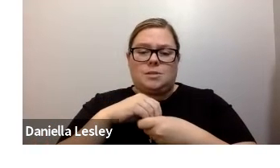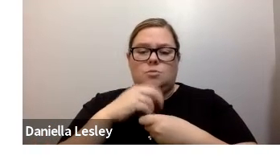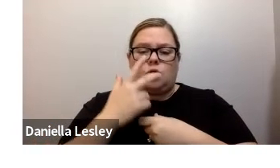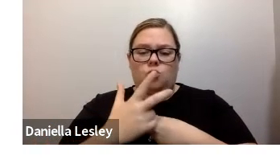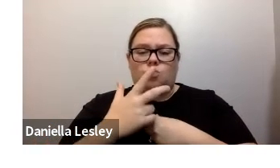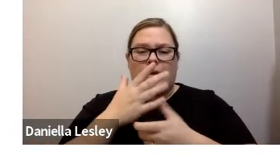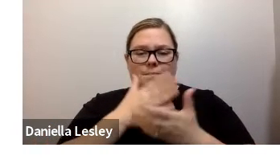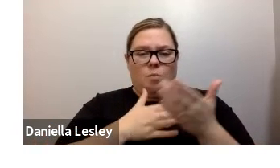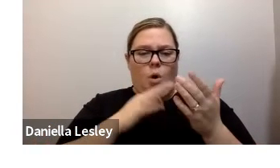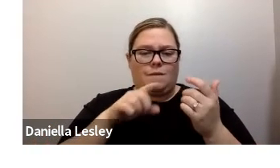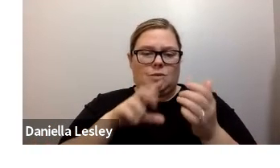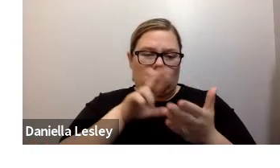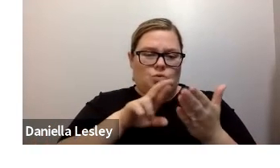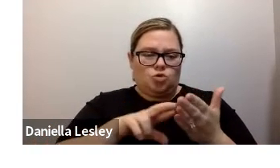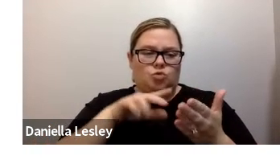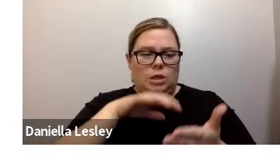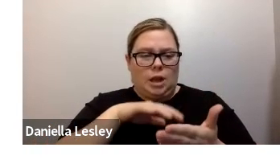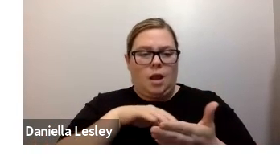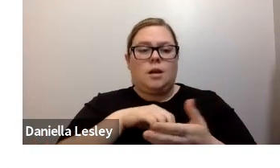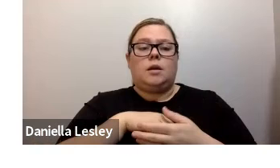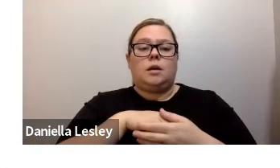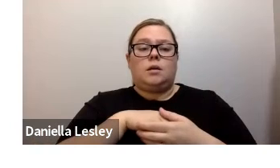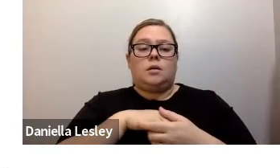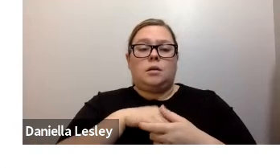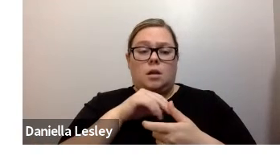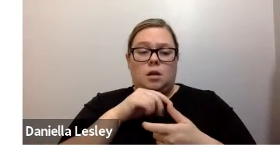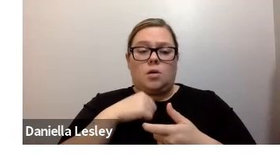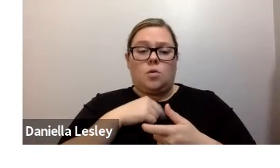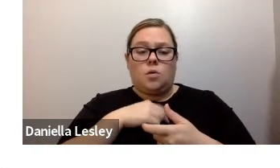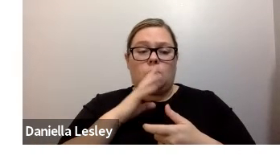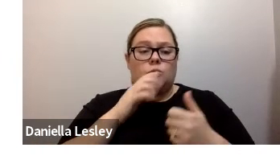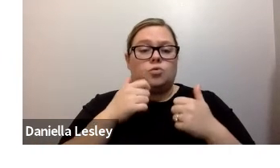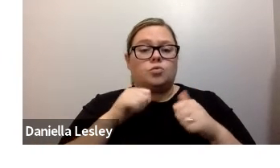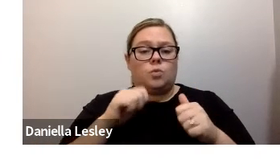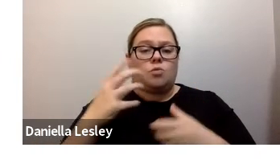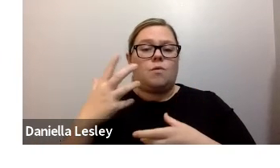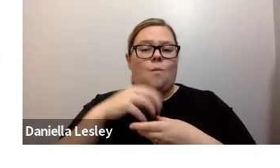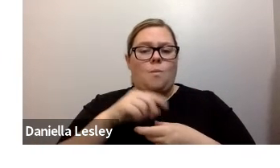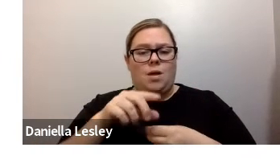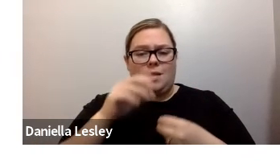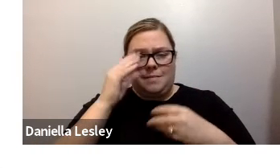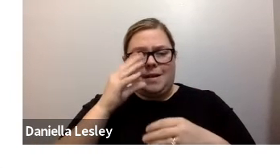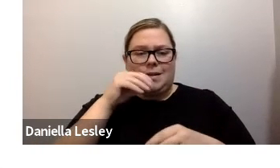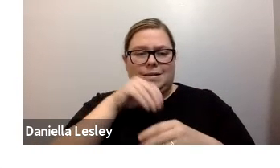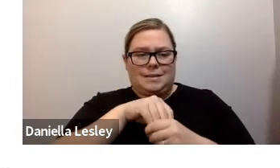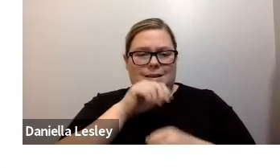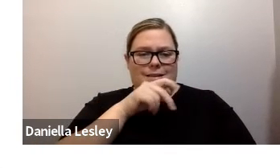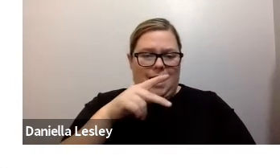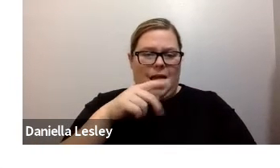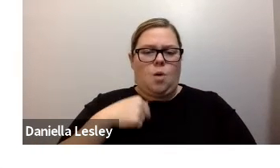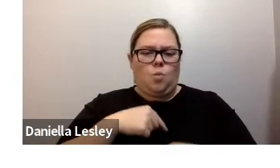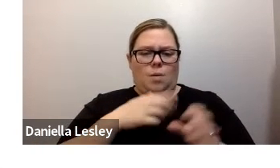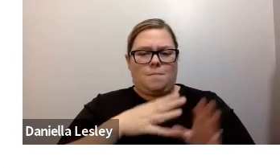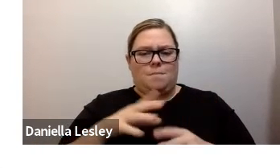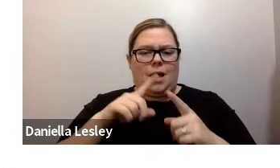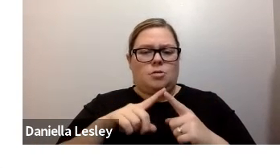this research study, and we will try to incorporate this information into the app that we plan to develop